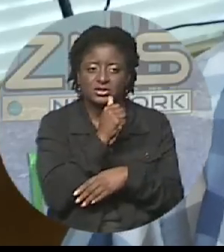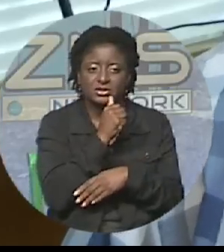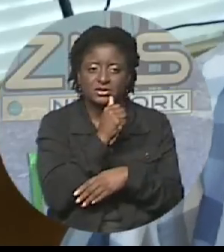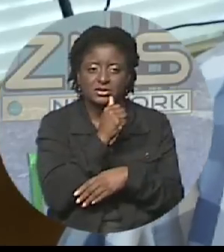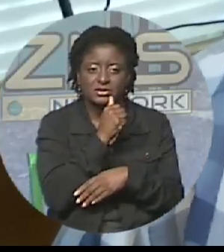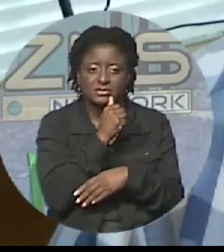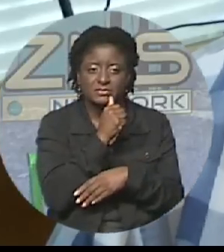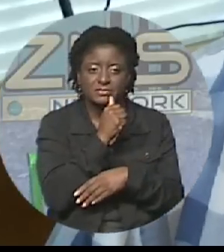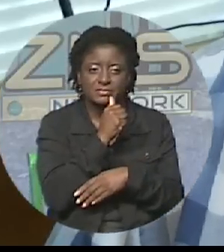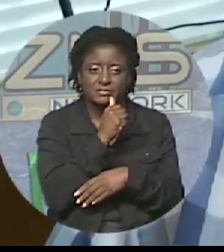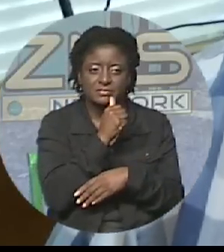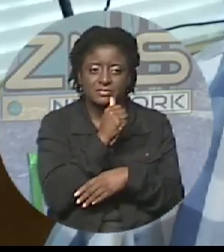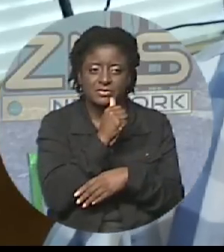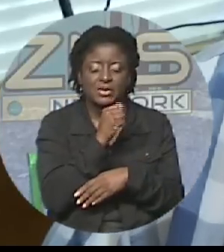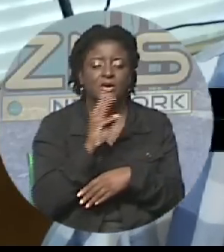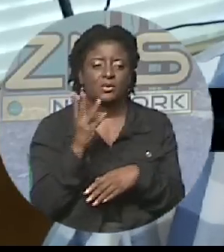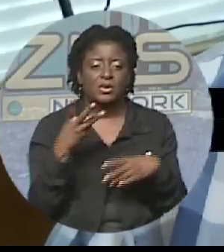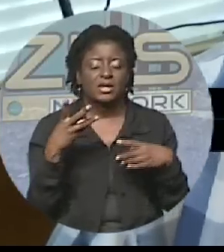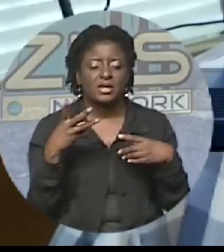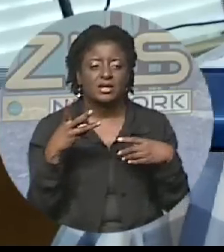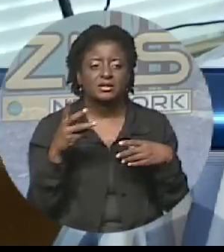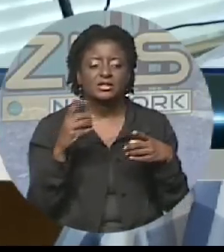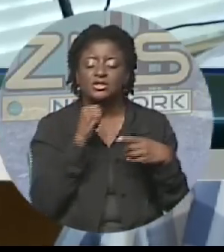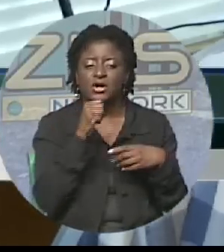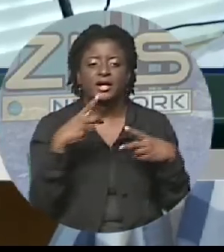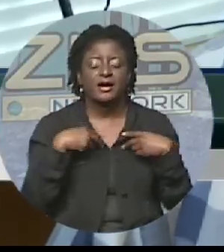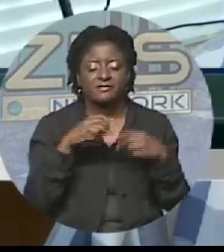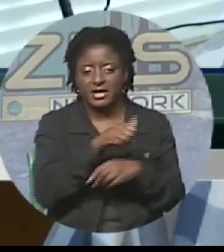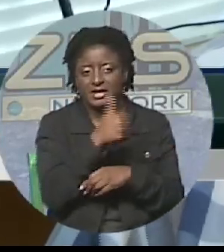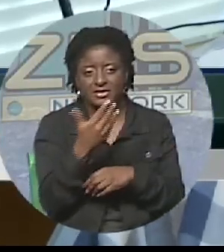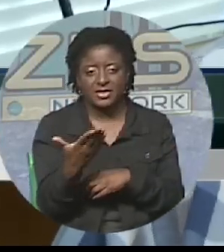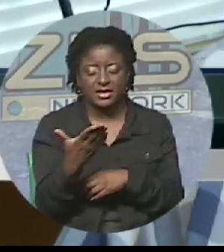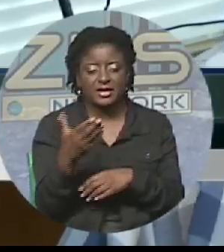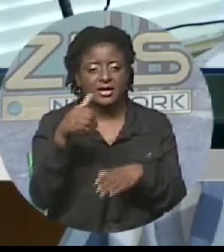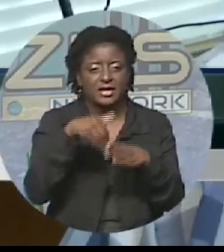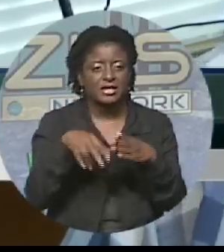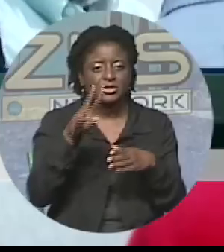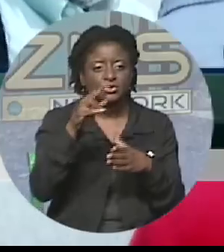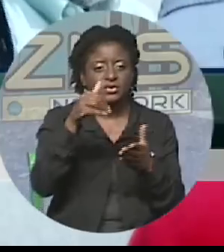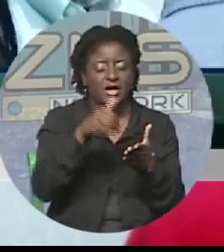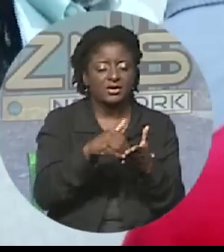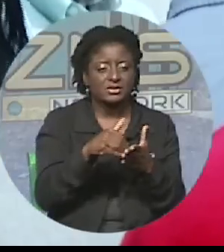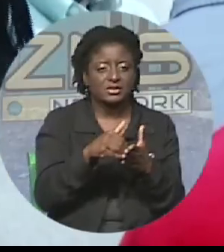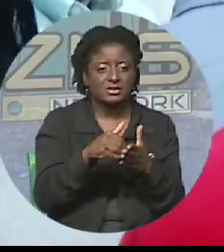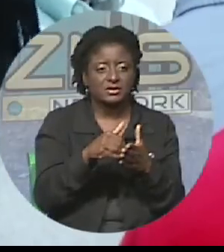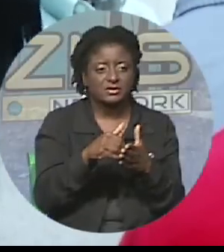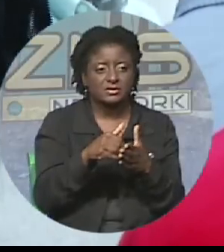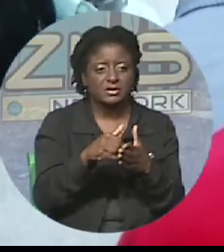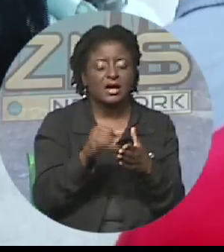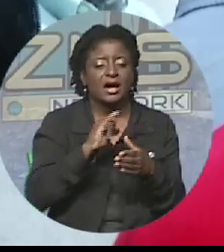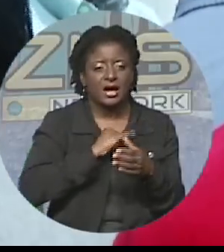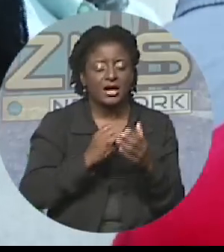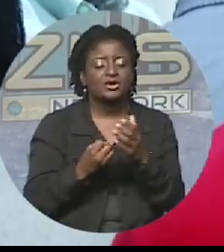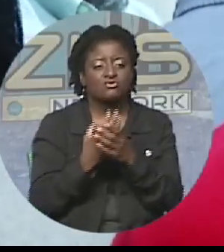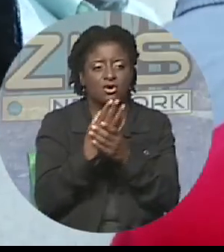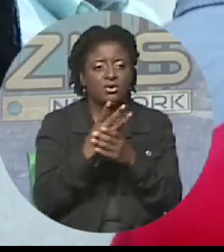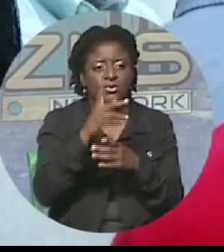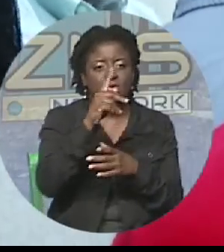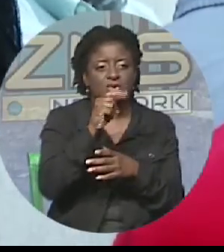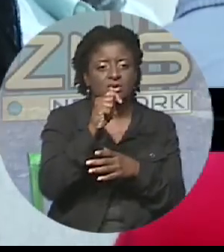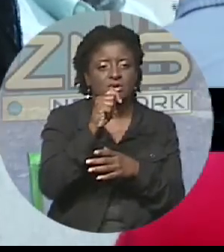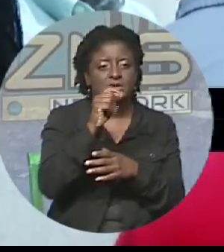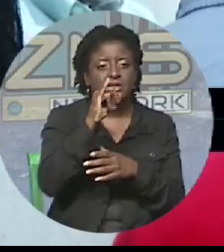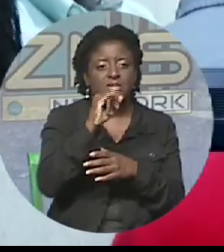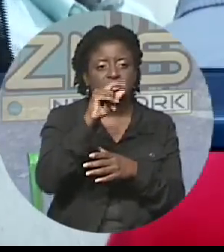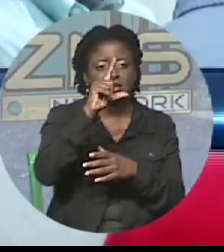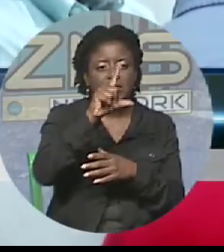that subject, but we didn't have anything in 2000, as we have now at BAMSI. This school is tilapia. I grew it for